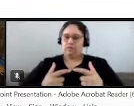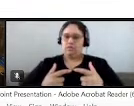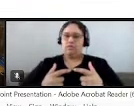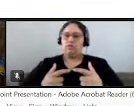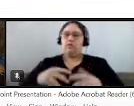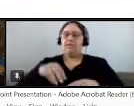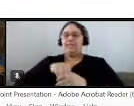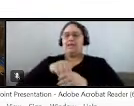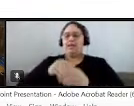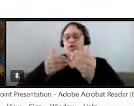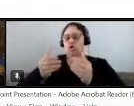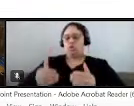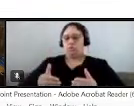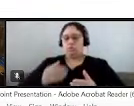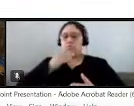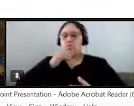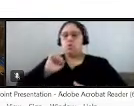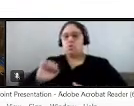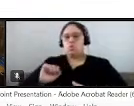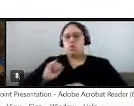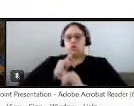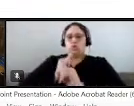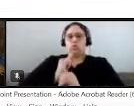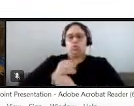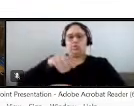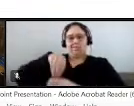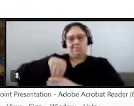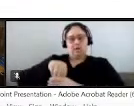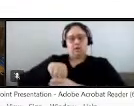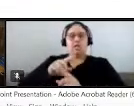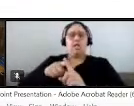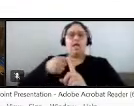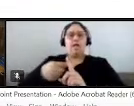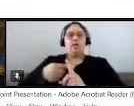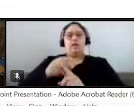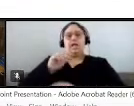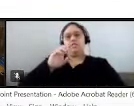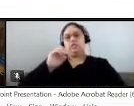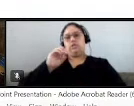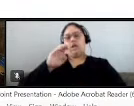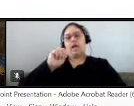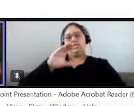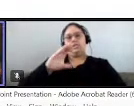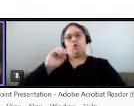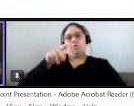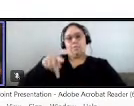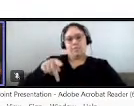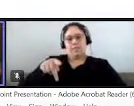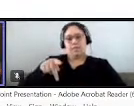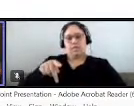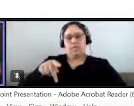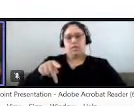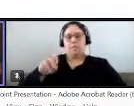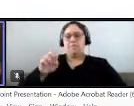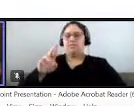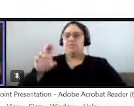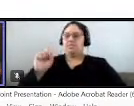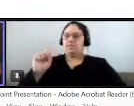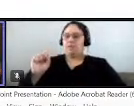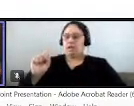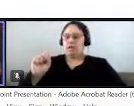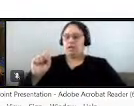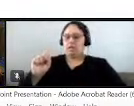internal arrangements committees of the institution and also the NCOP. So as the operations Mr.